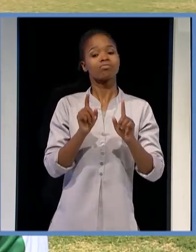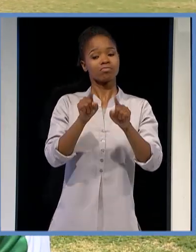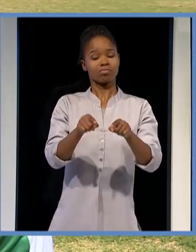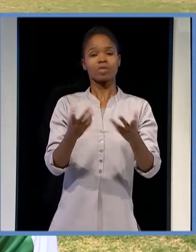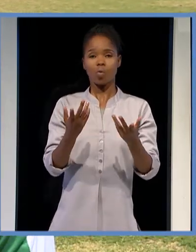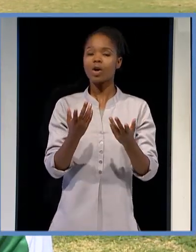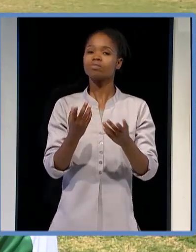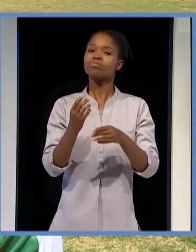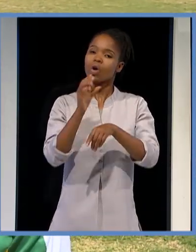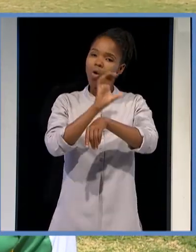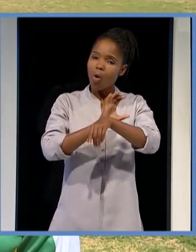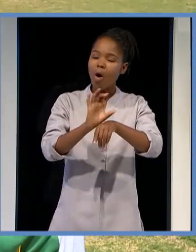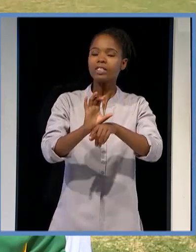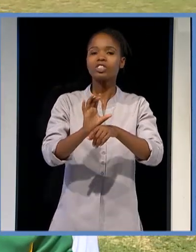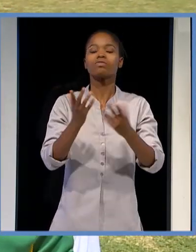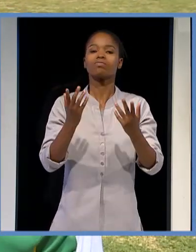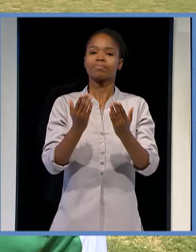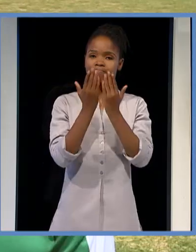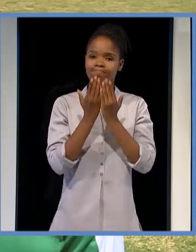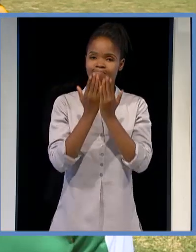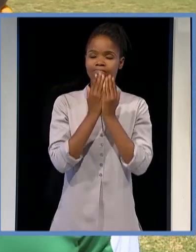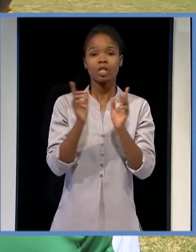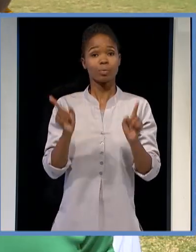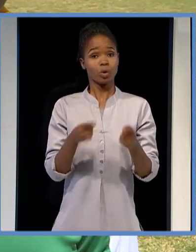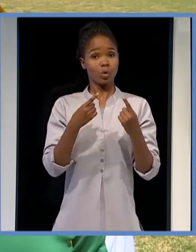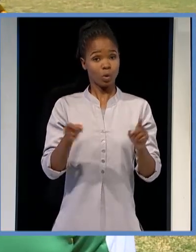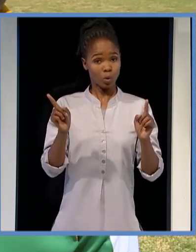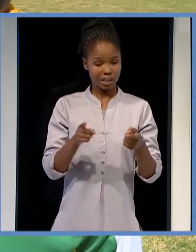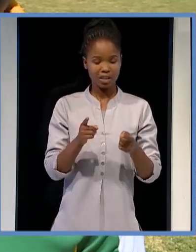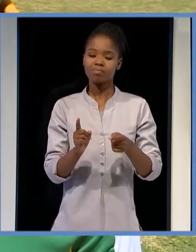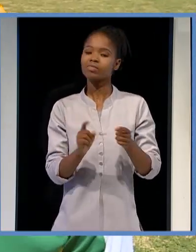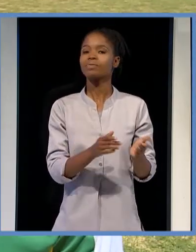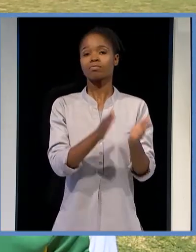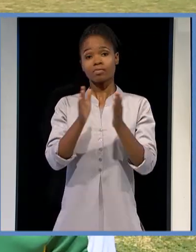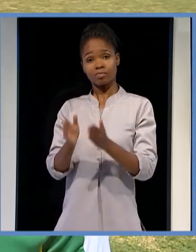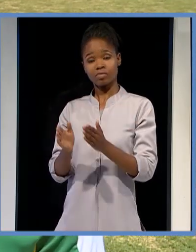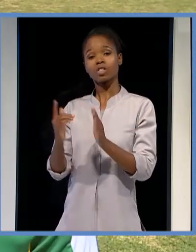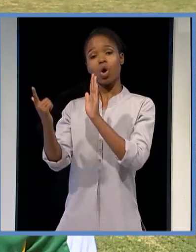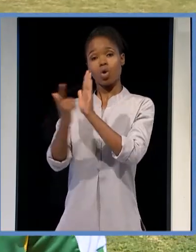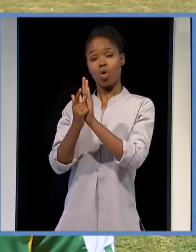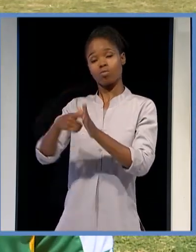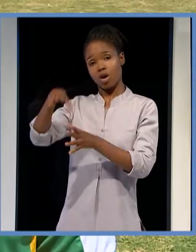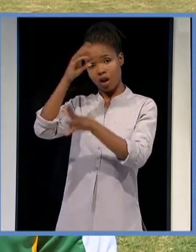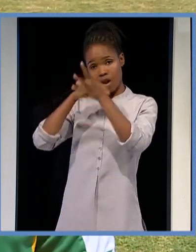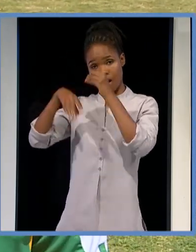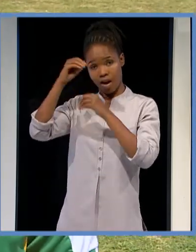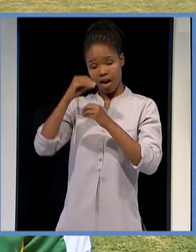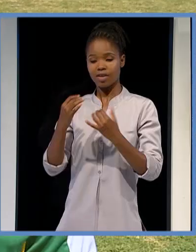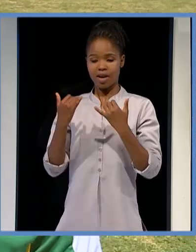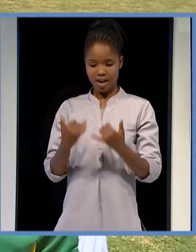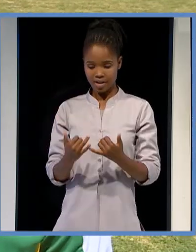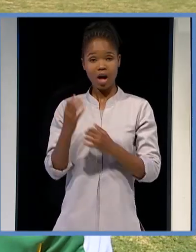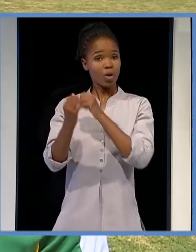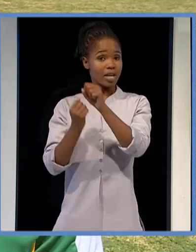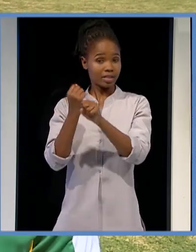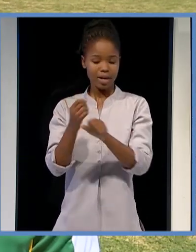at varsity, and then after that I did a bit of law. For now, of course, I'm going back to school